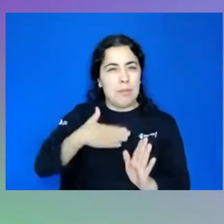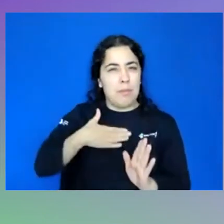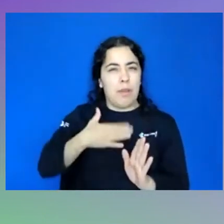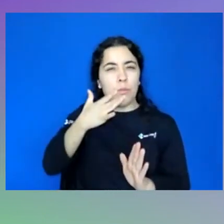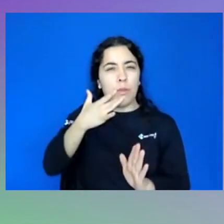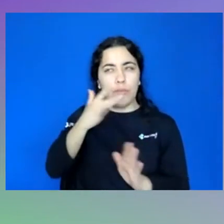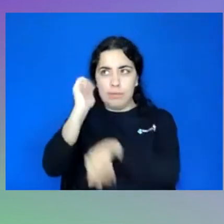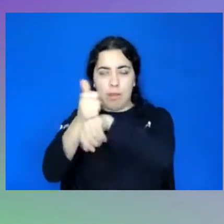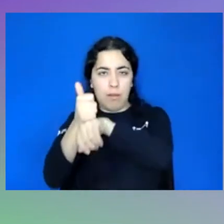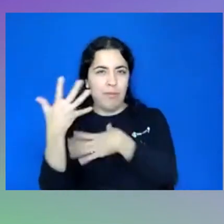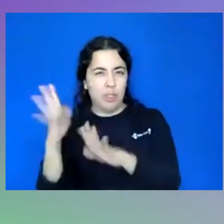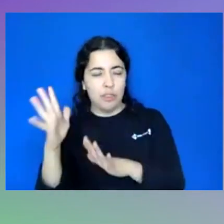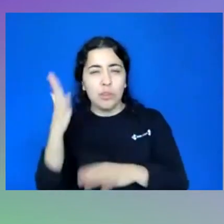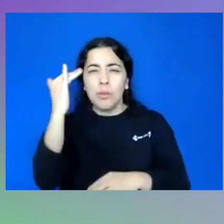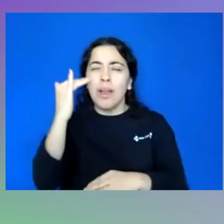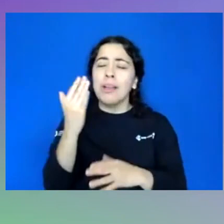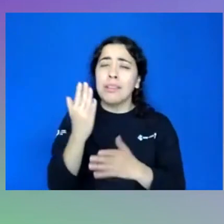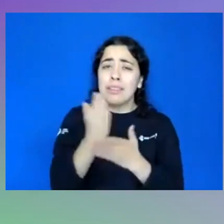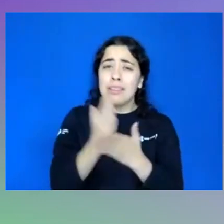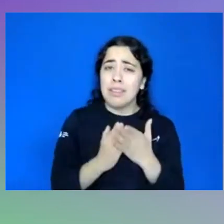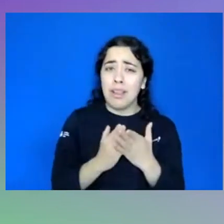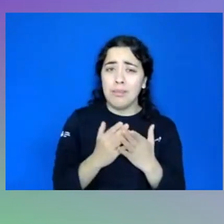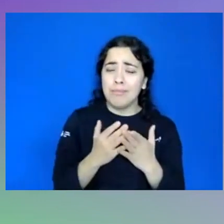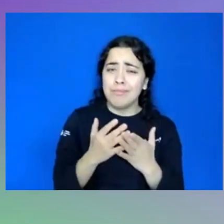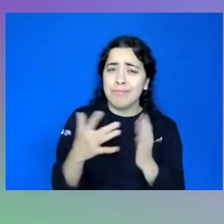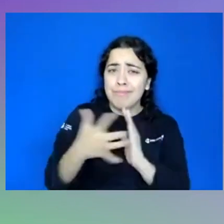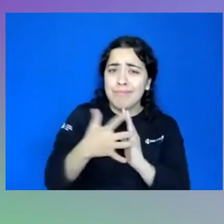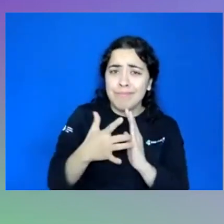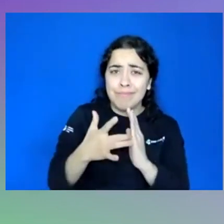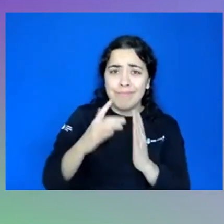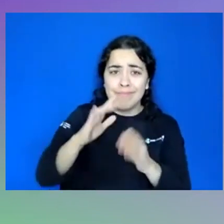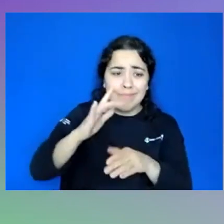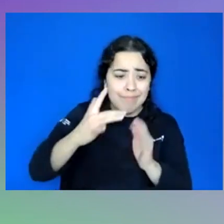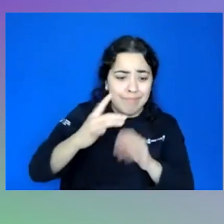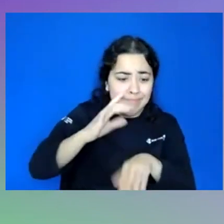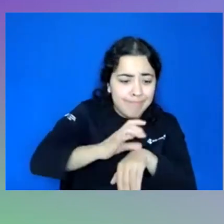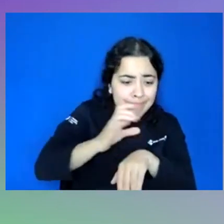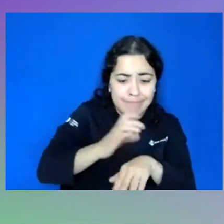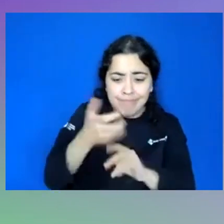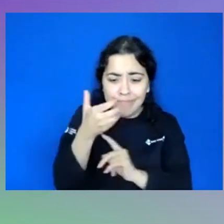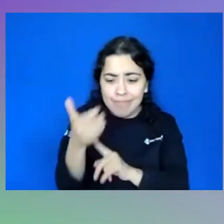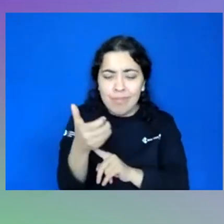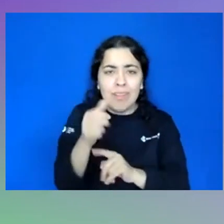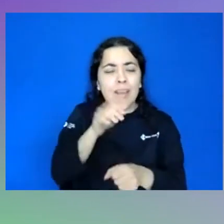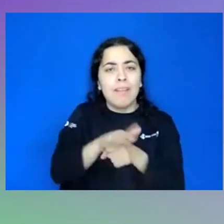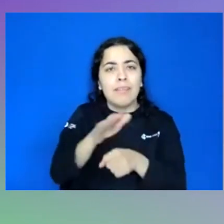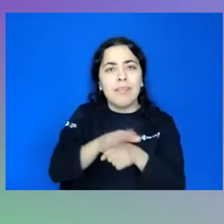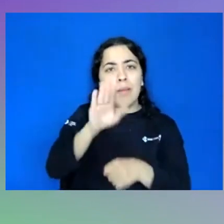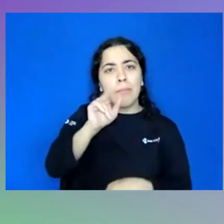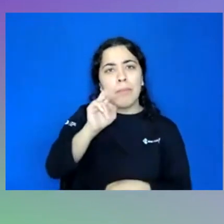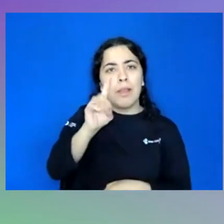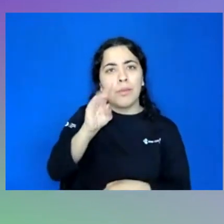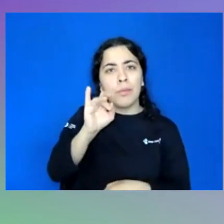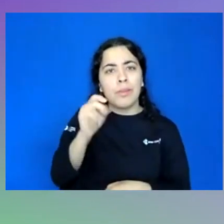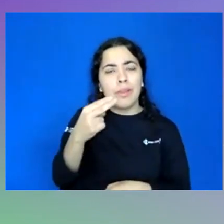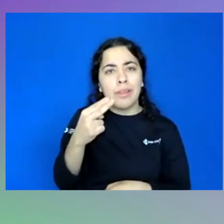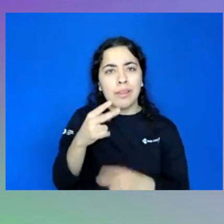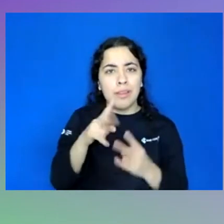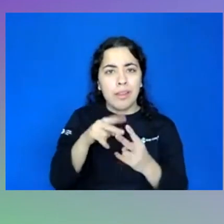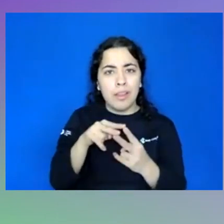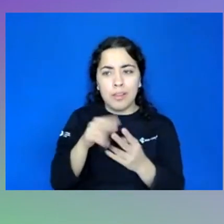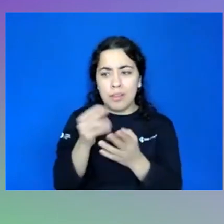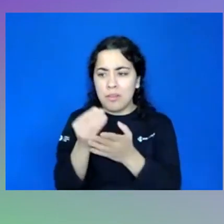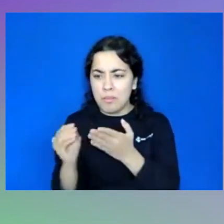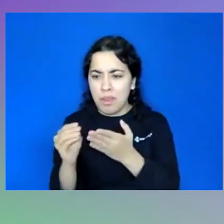because people don't have bandwidth. They could have like have to choose between buying food or buying a plan with a lot of